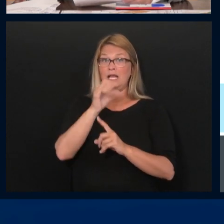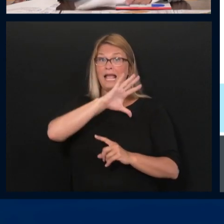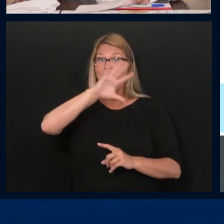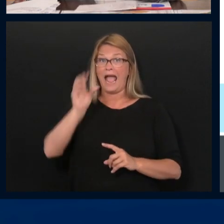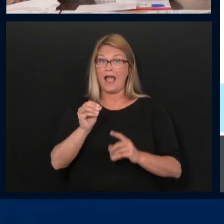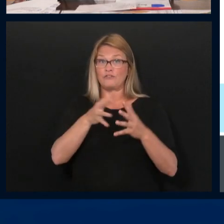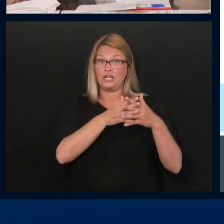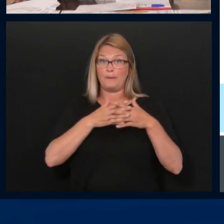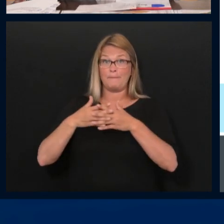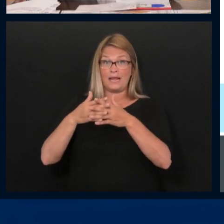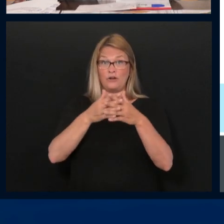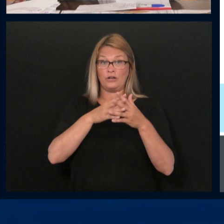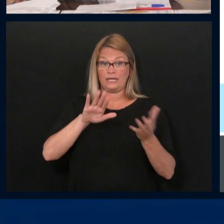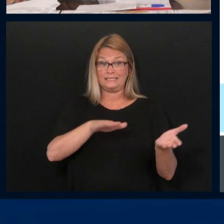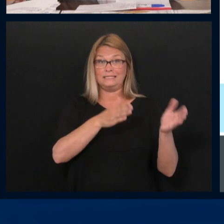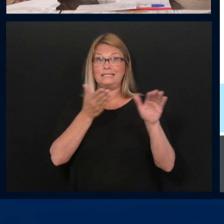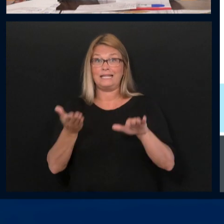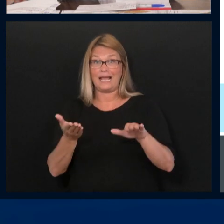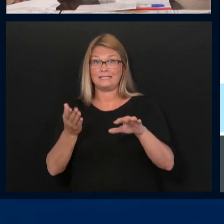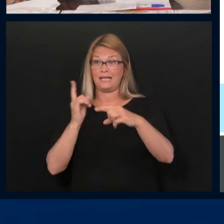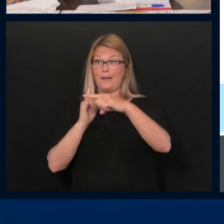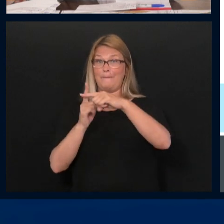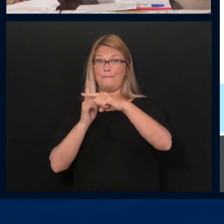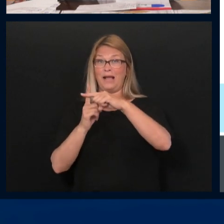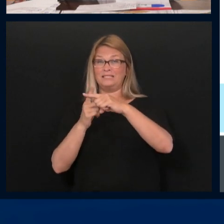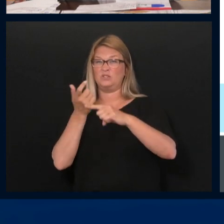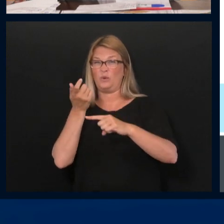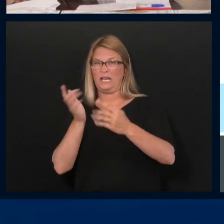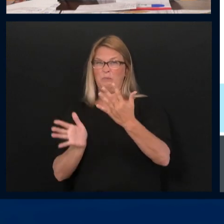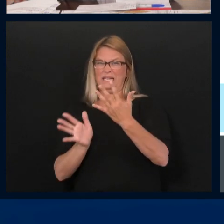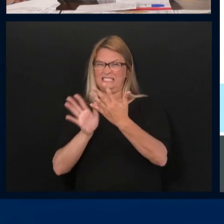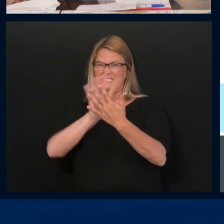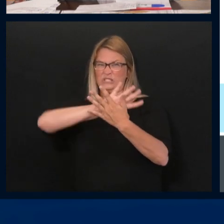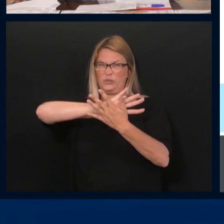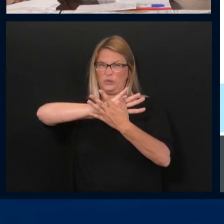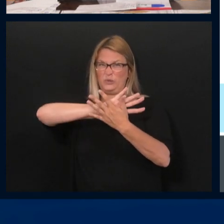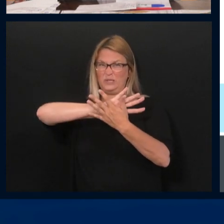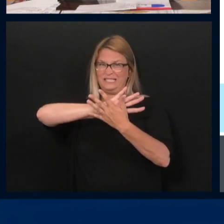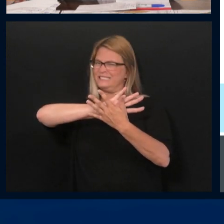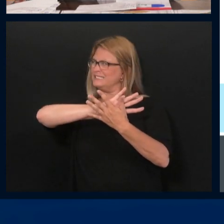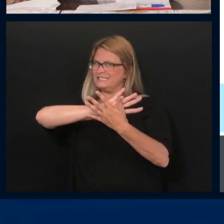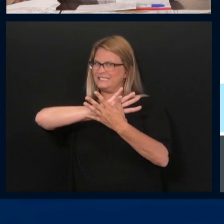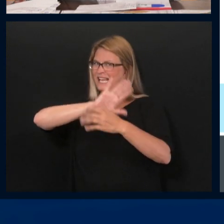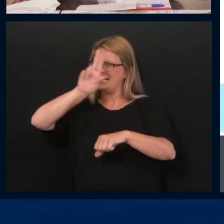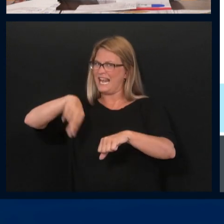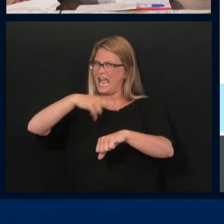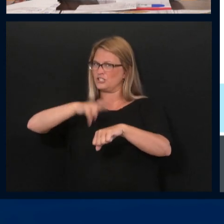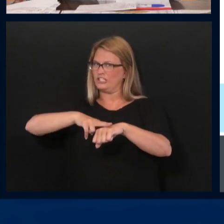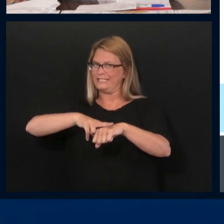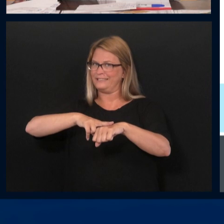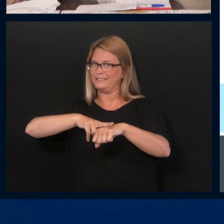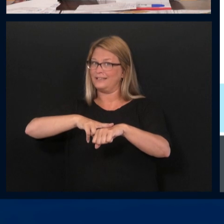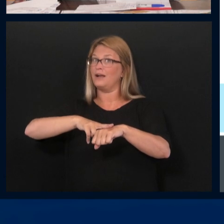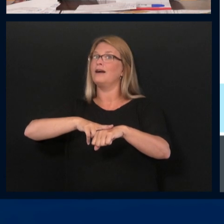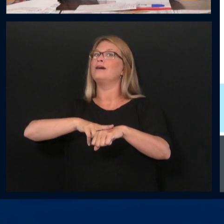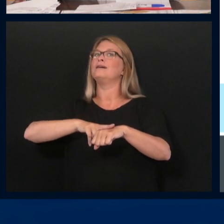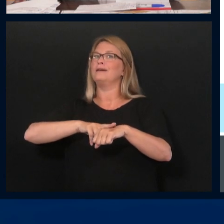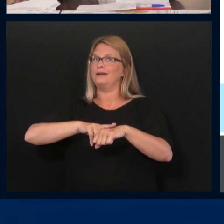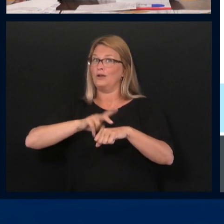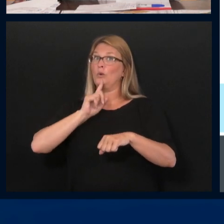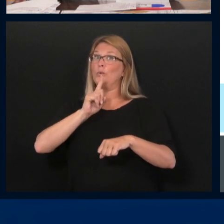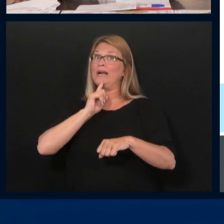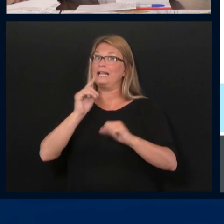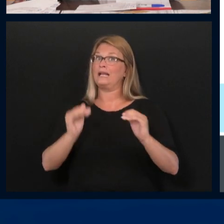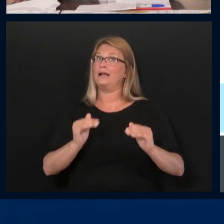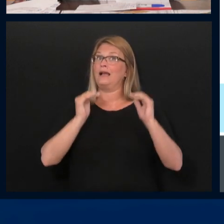African American deaths and positive were skewed on a national level beyond what they should have been. And so we know we